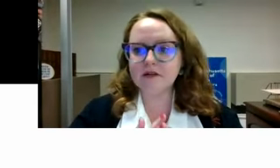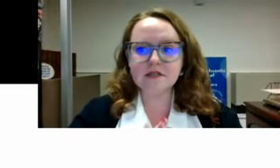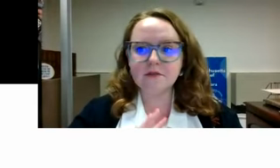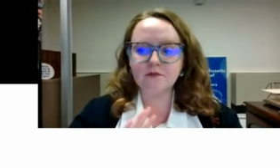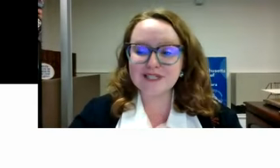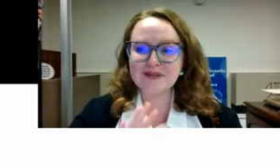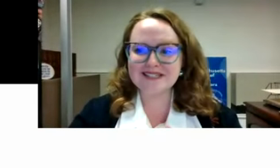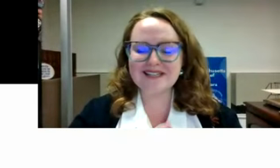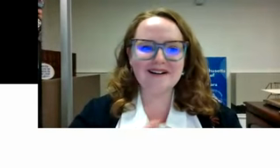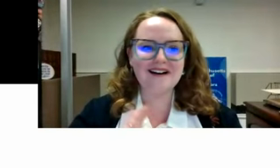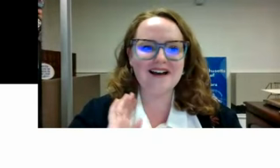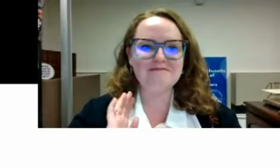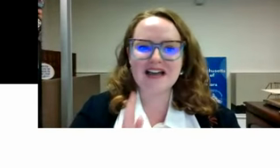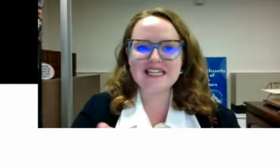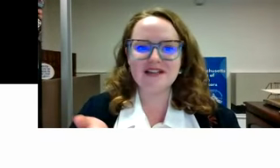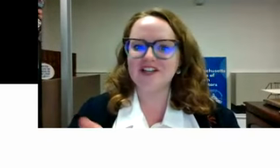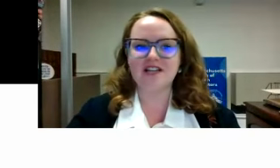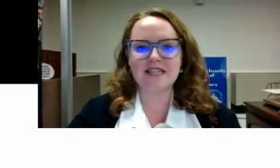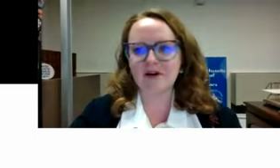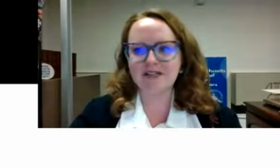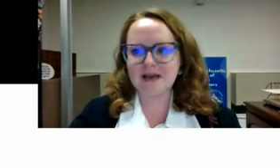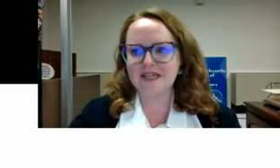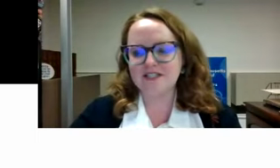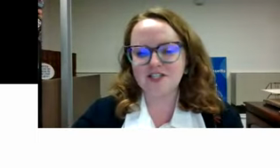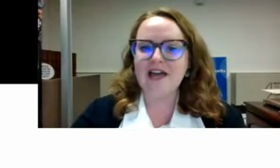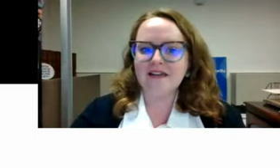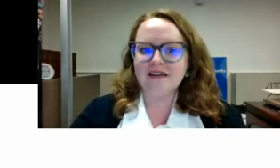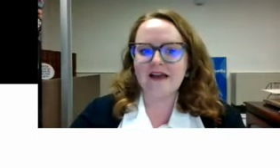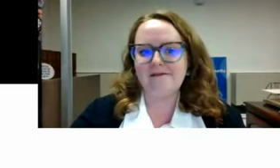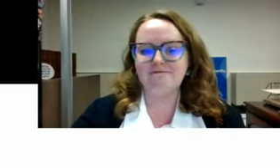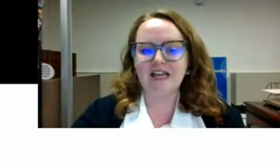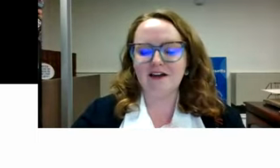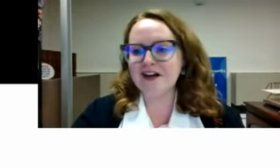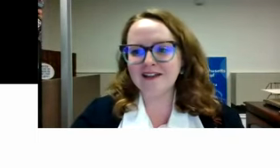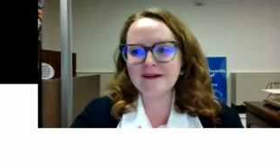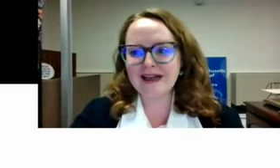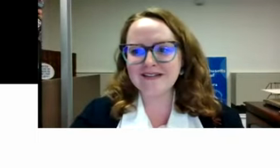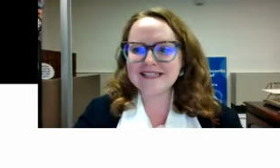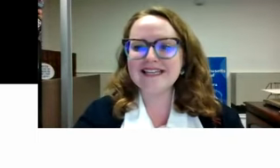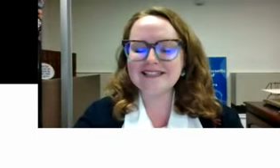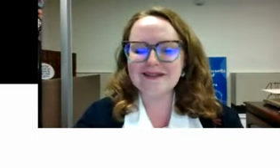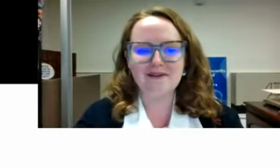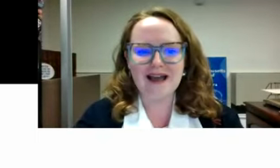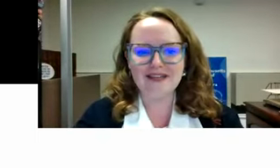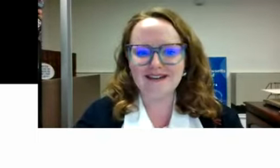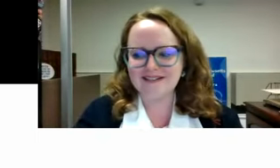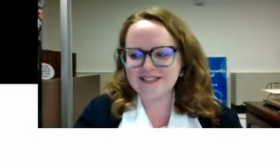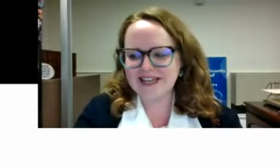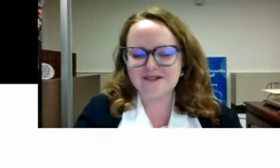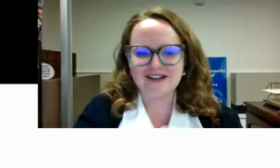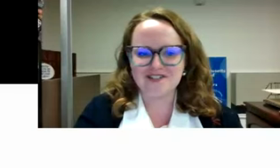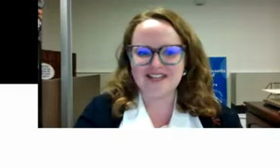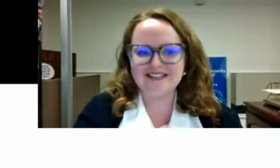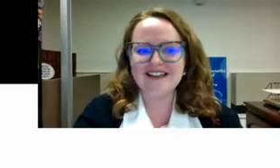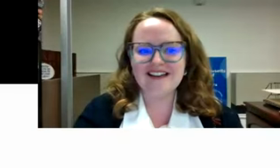A few more resources here. My email address, I'm always happy to chat. I love talking about advocacy, so happy